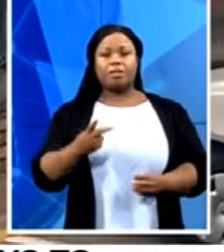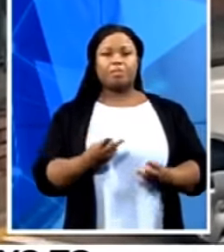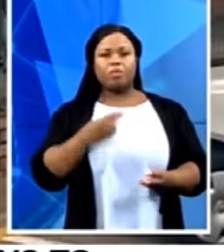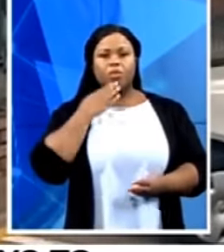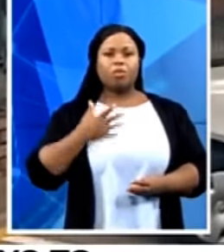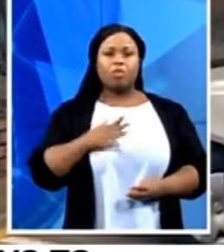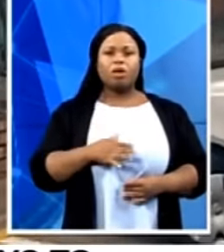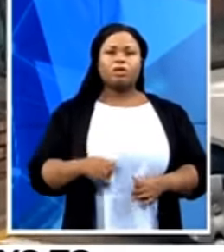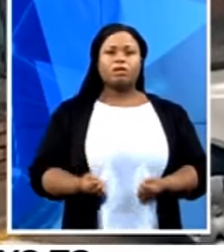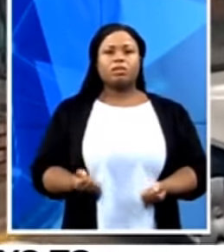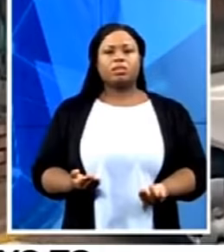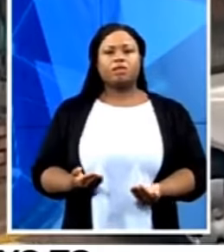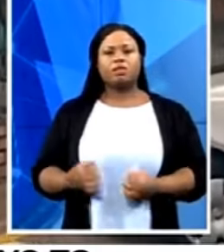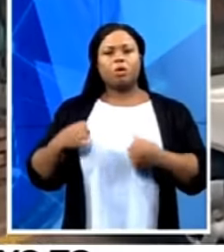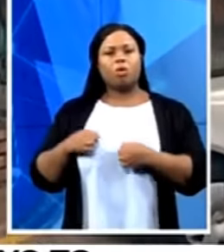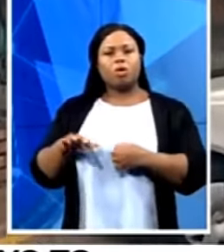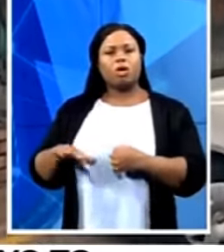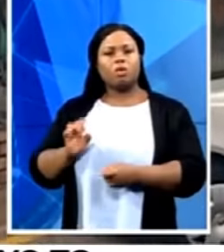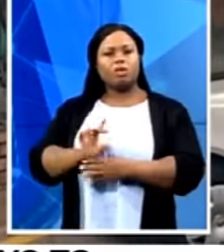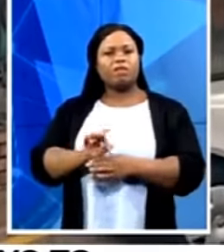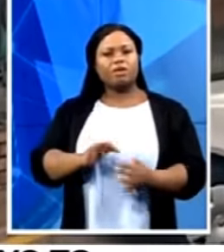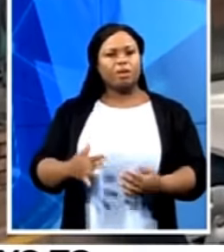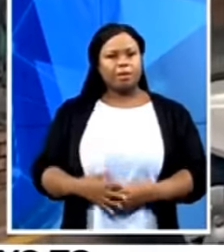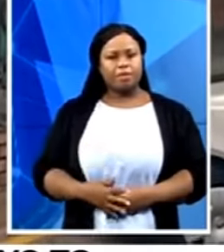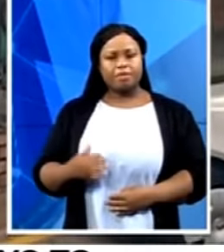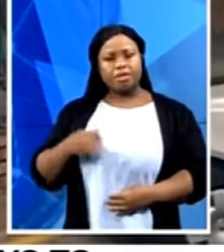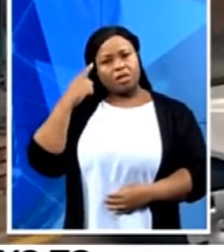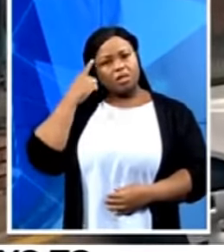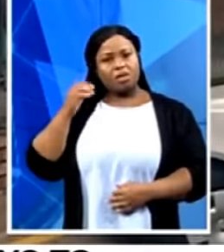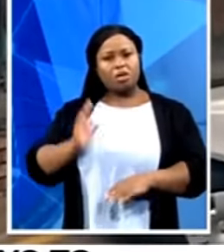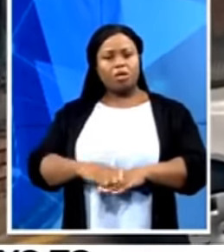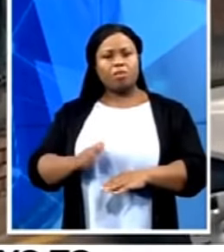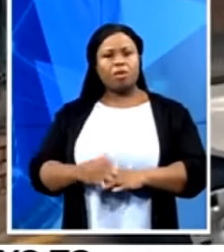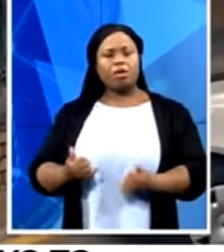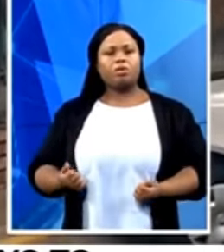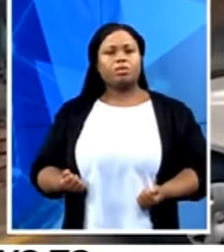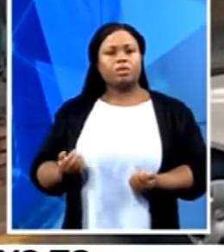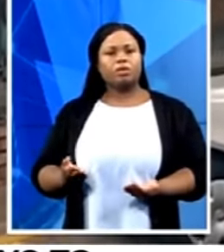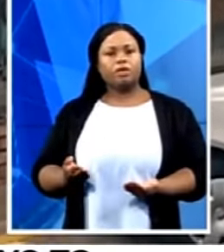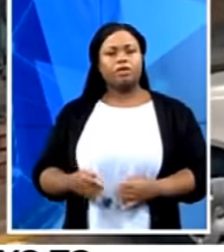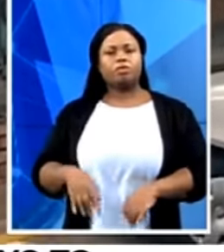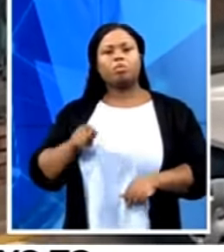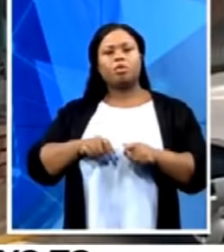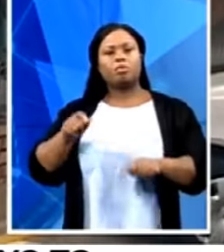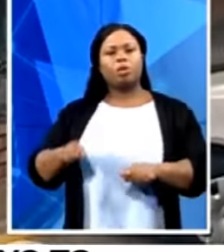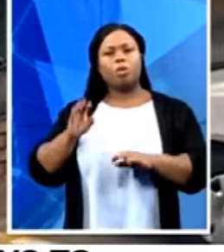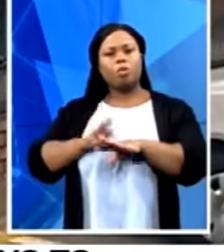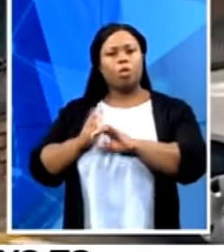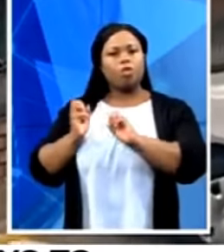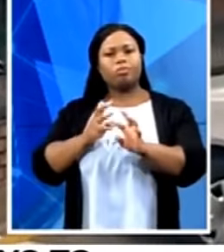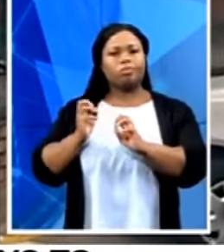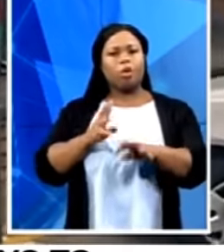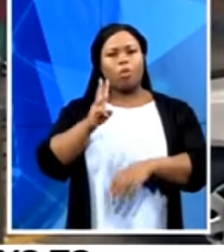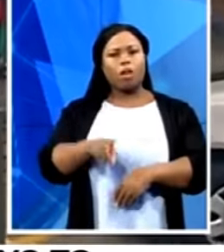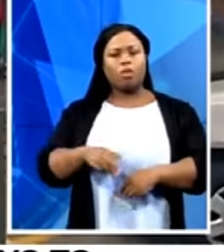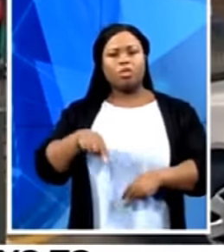well? Well, I think it actually increases your services to the public, to the people that actually are scared to come out to the shops at this present